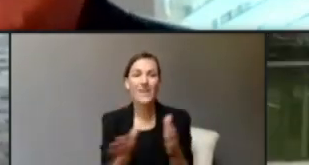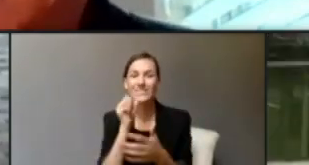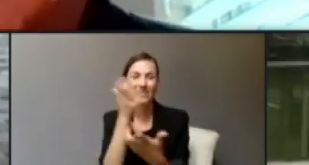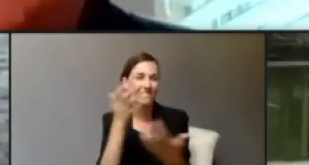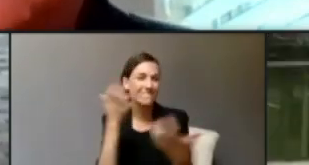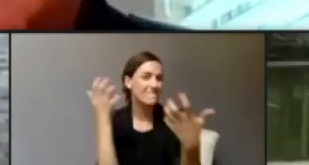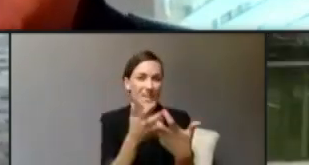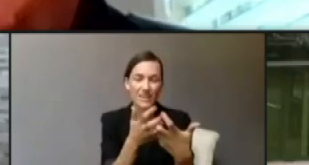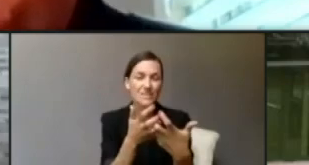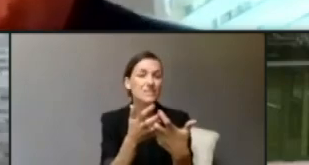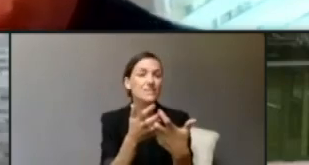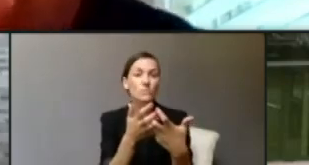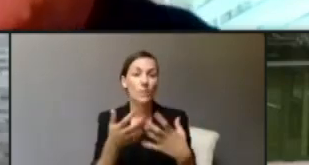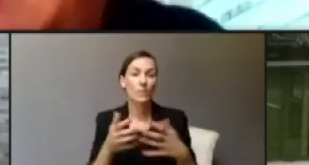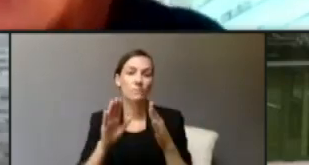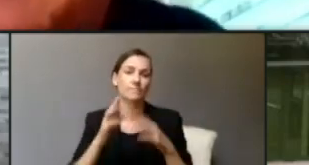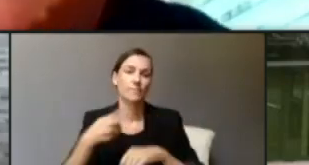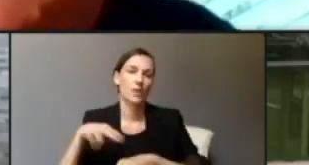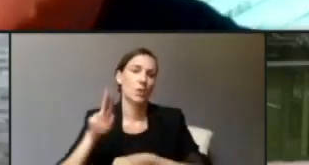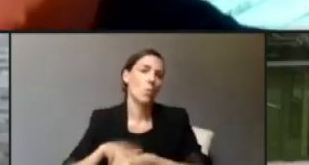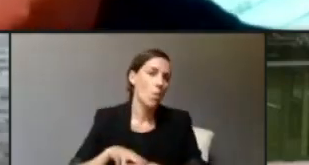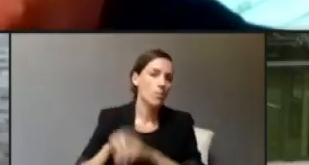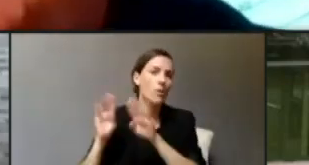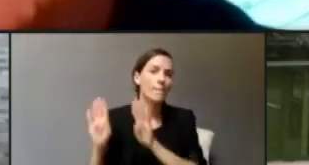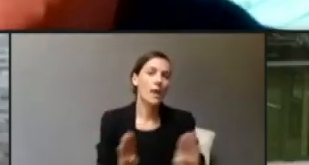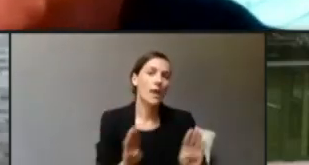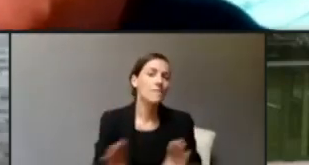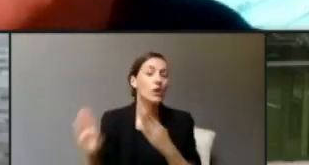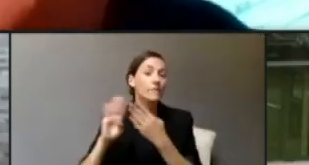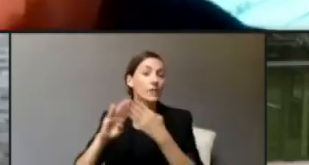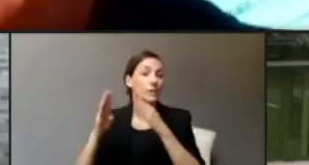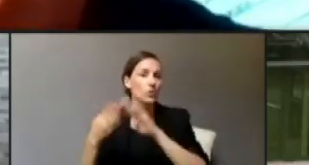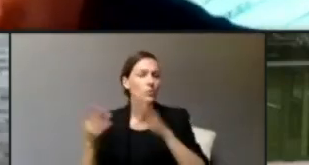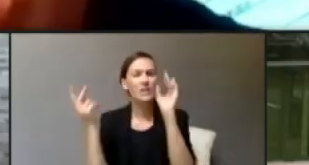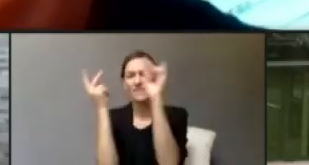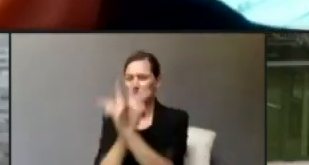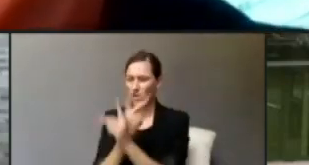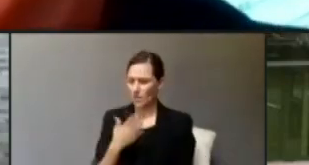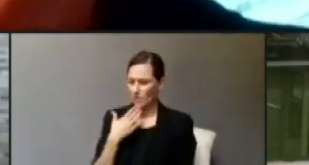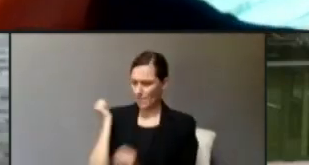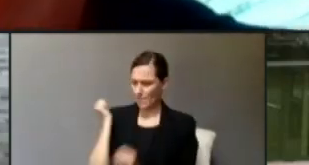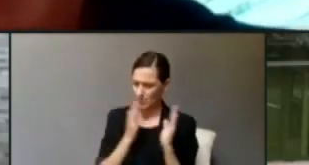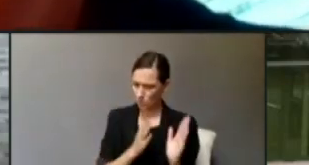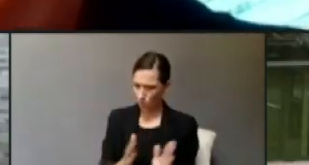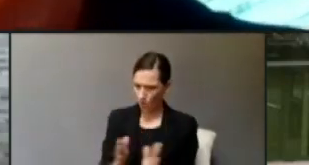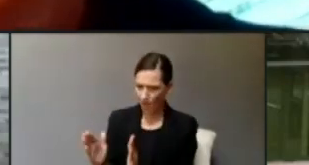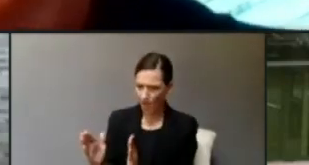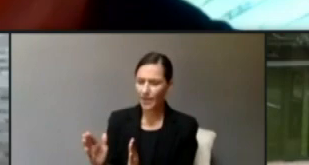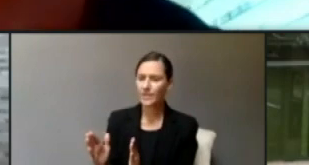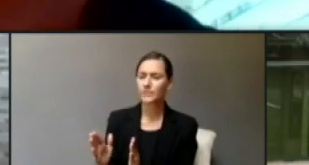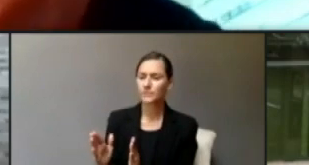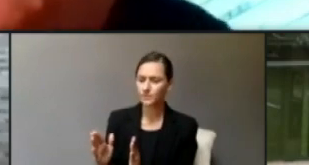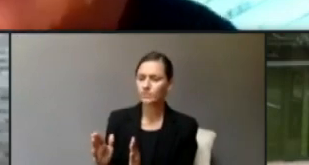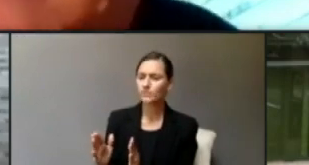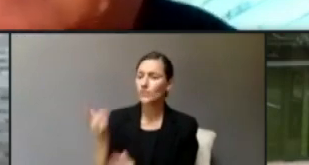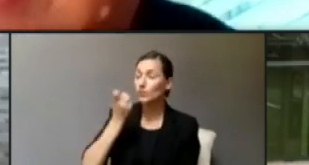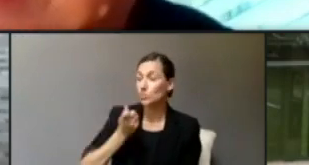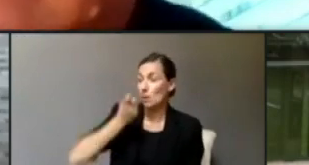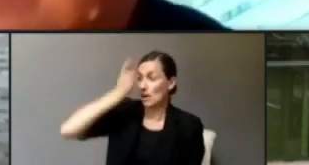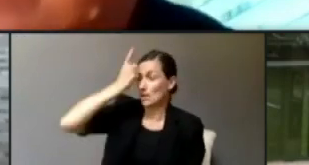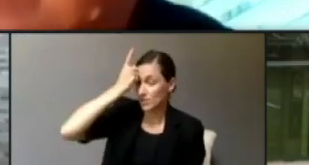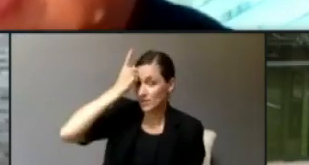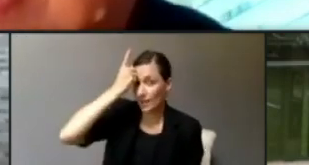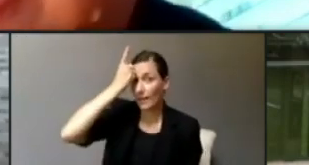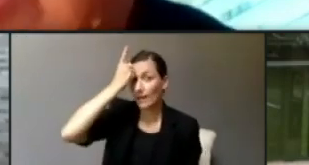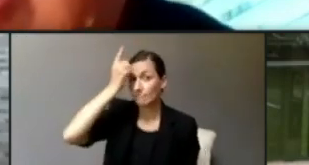community norms, and learning, what's the best way that we can understand what we're